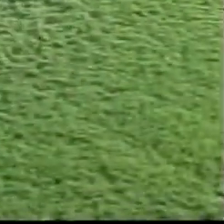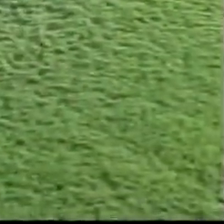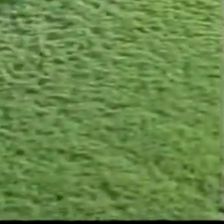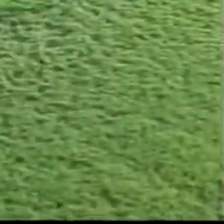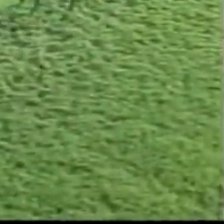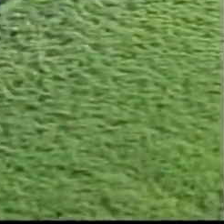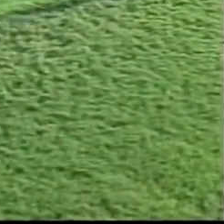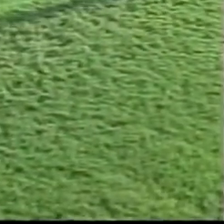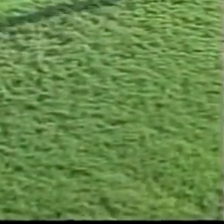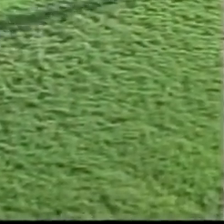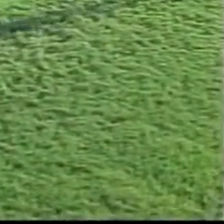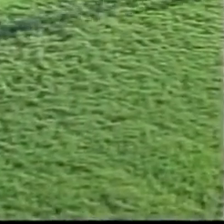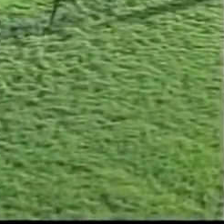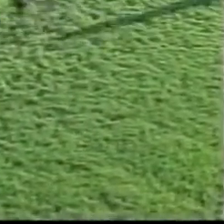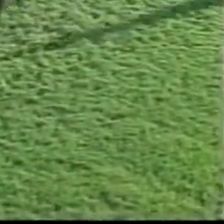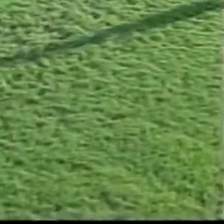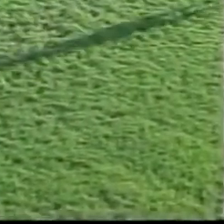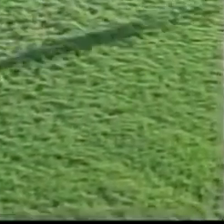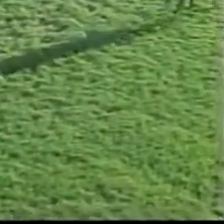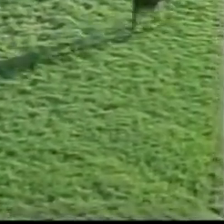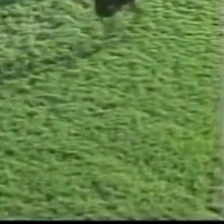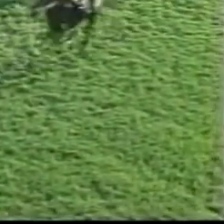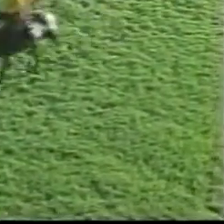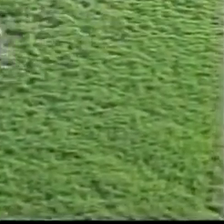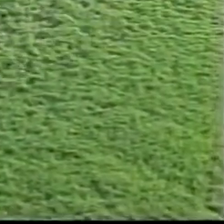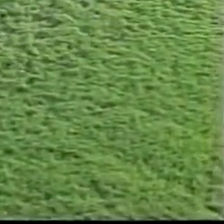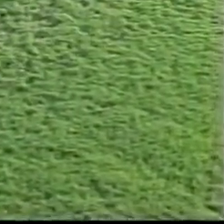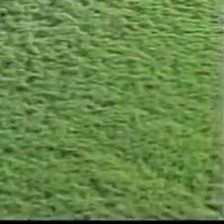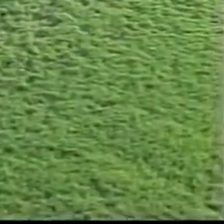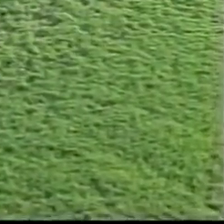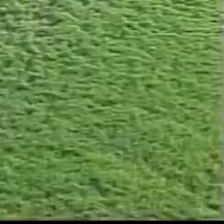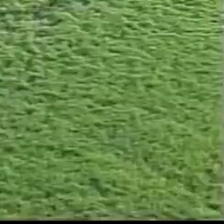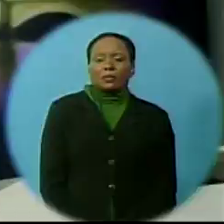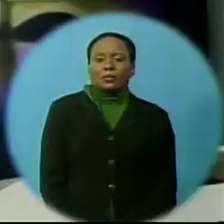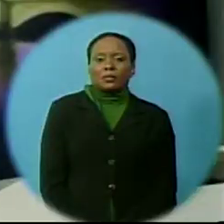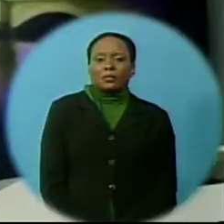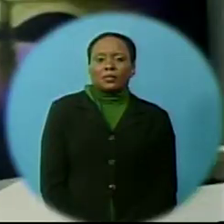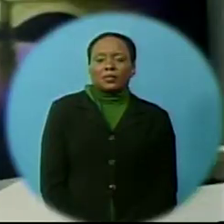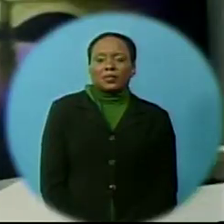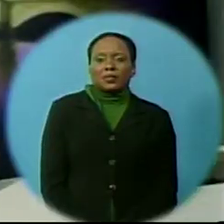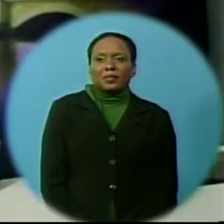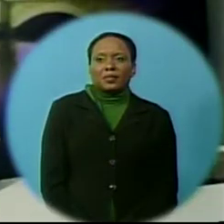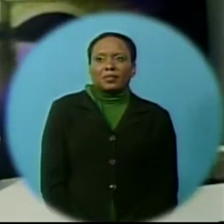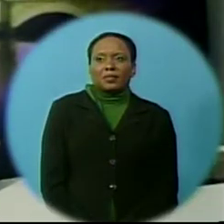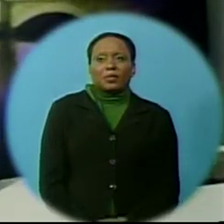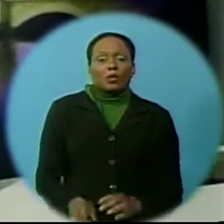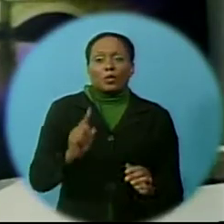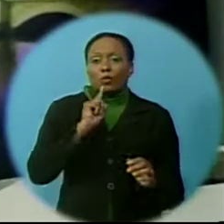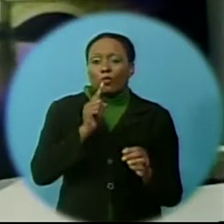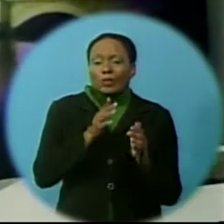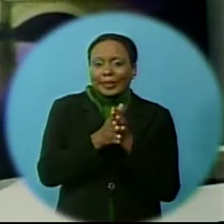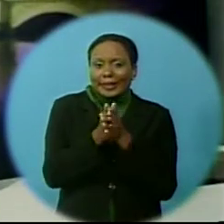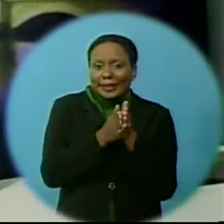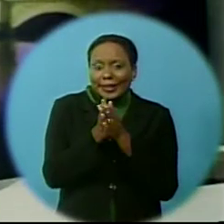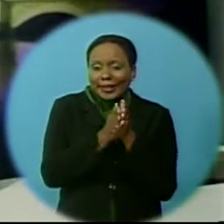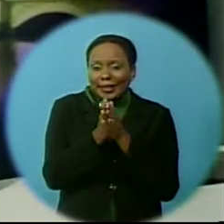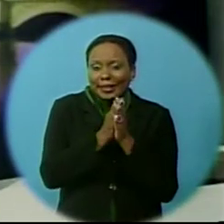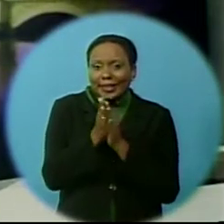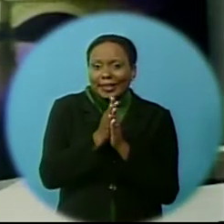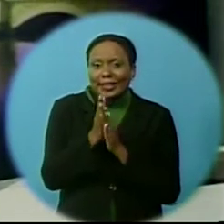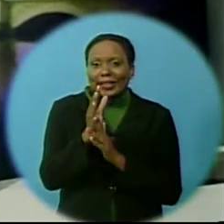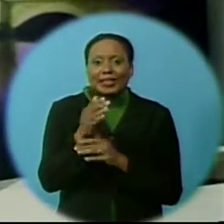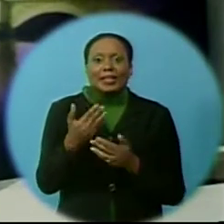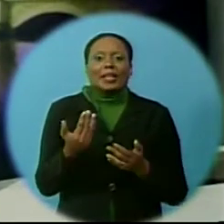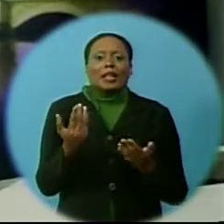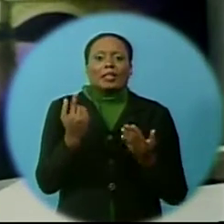have too close to call between Watery Moon and Chatterbox. I think Chatterbox might have held on the inside. Action-packed stuff at the Garrison. Good